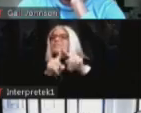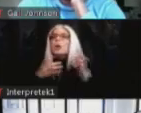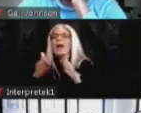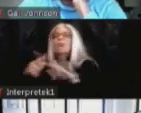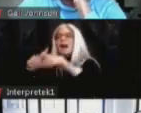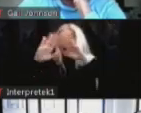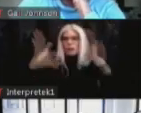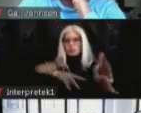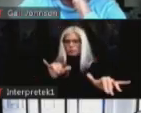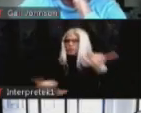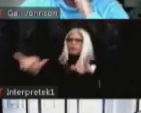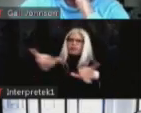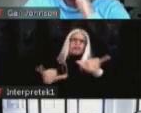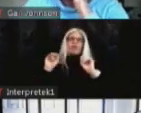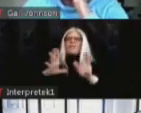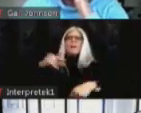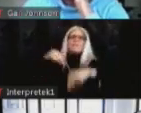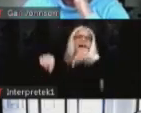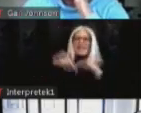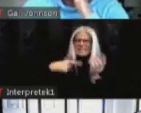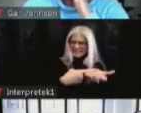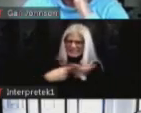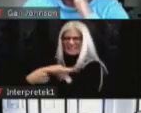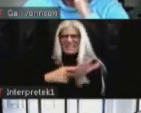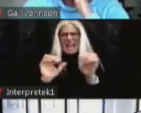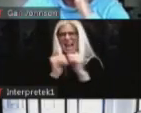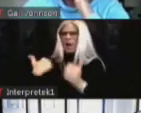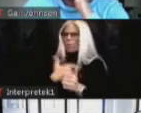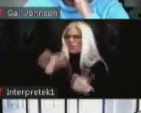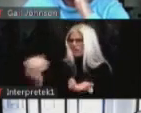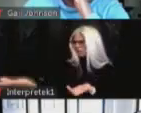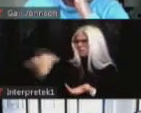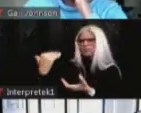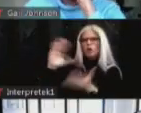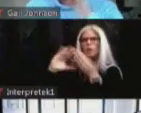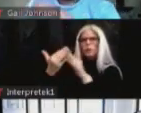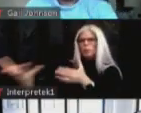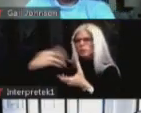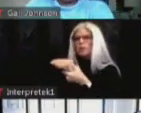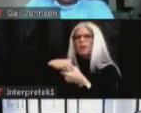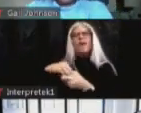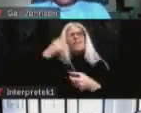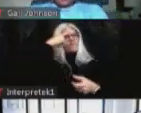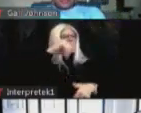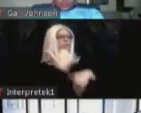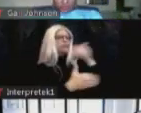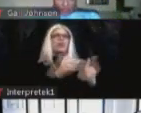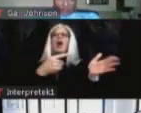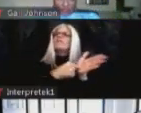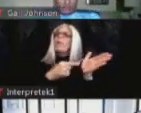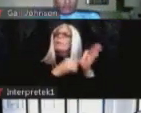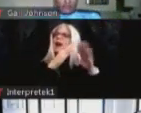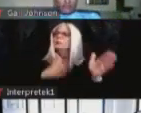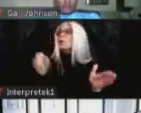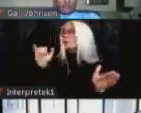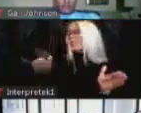start the conversation with the community and engage them around this topic of affordable housing. And so the first part of the presentation, you will hear how